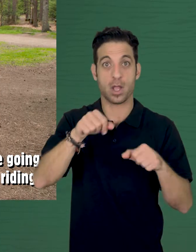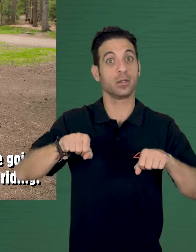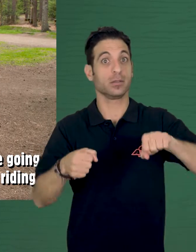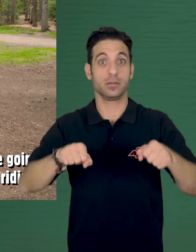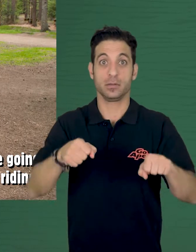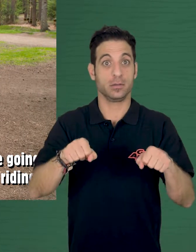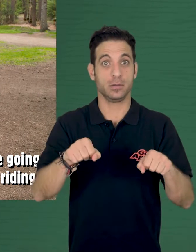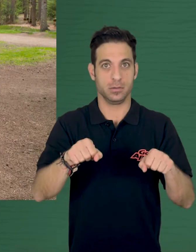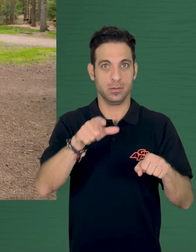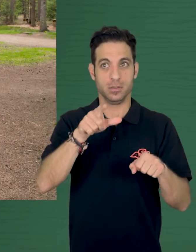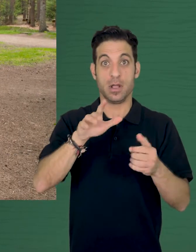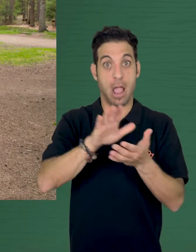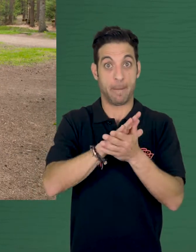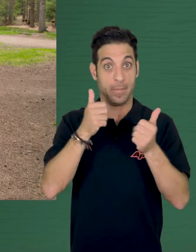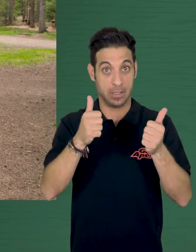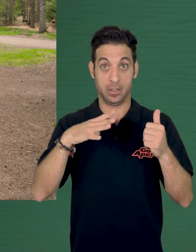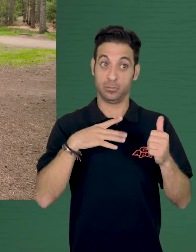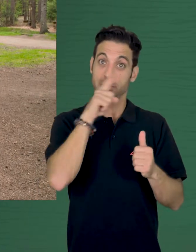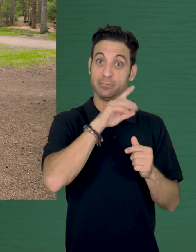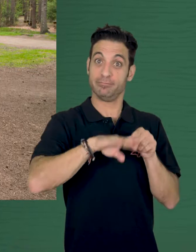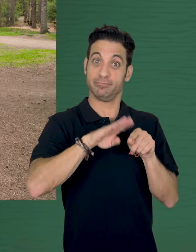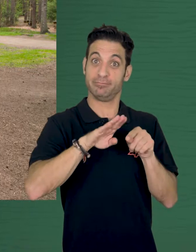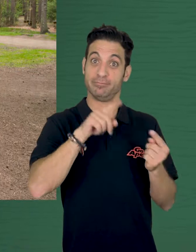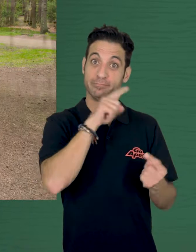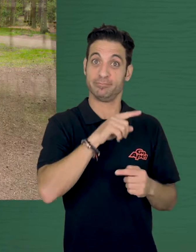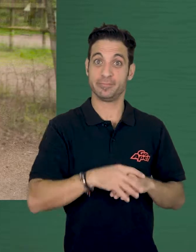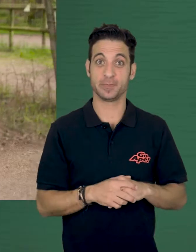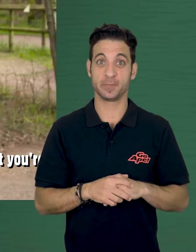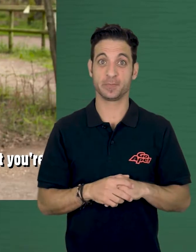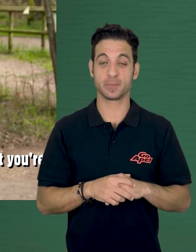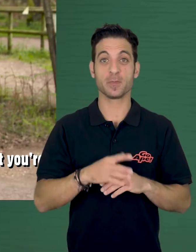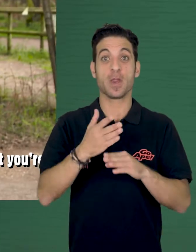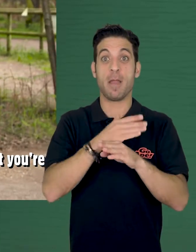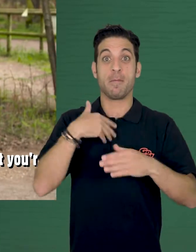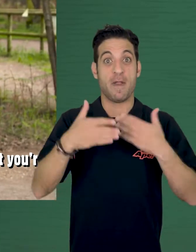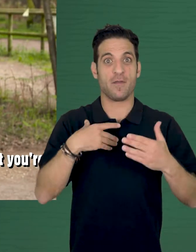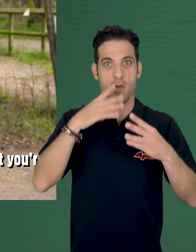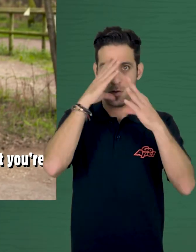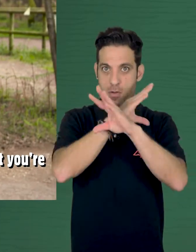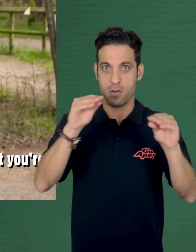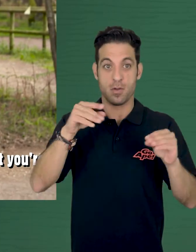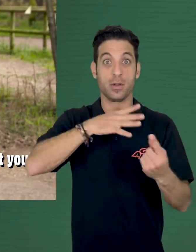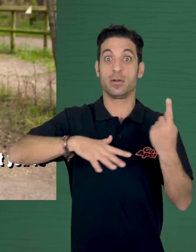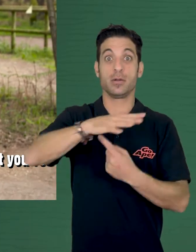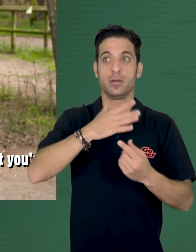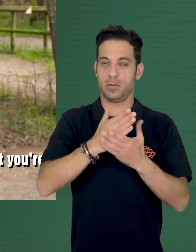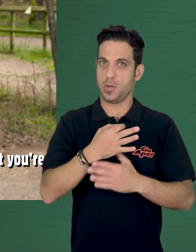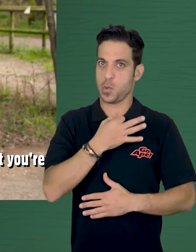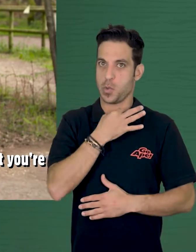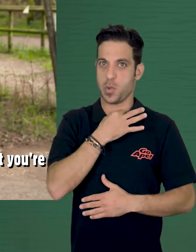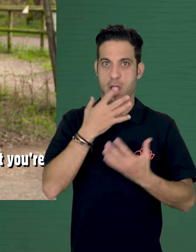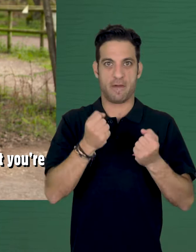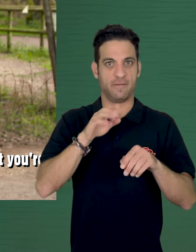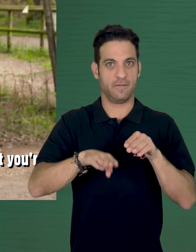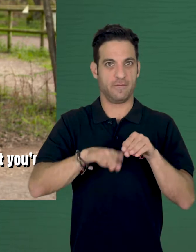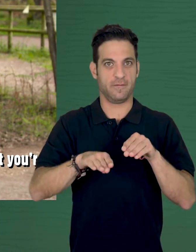mind whilst you're riding. If you're all happy and want to follow me, we'll get to the training area. Cool guys, so before we go any further, I must remind all of you that you're